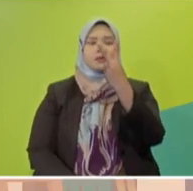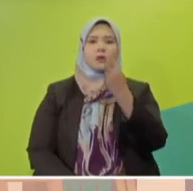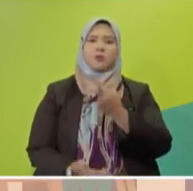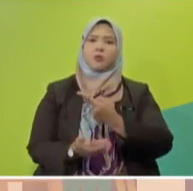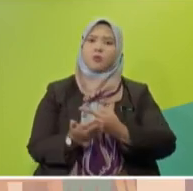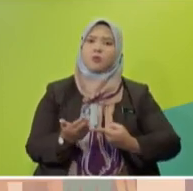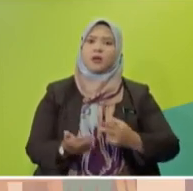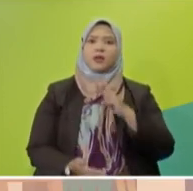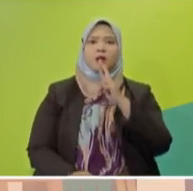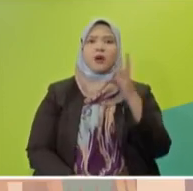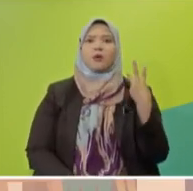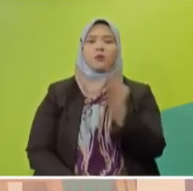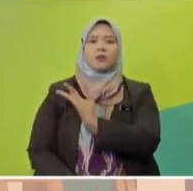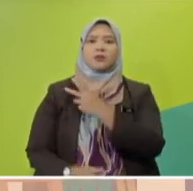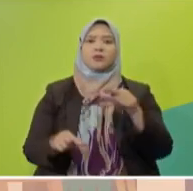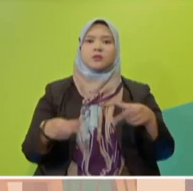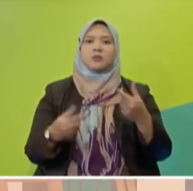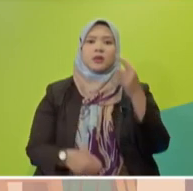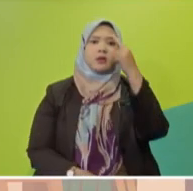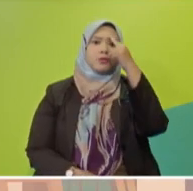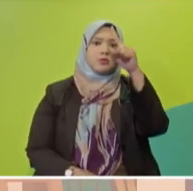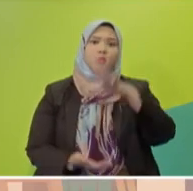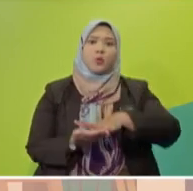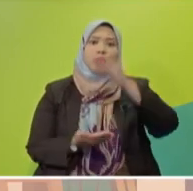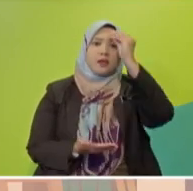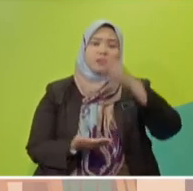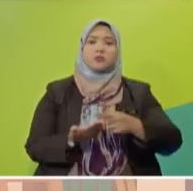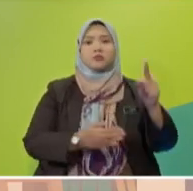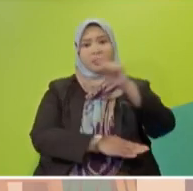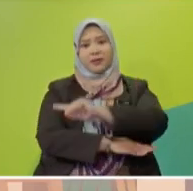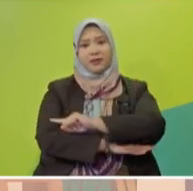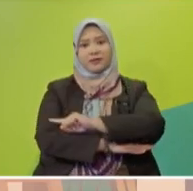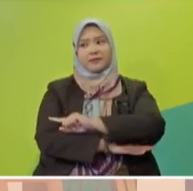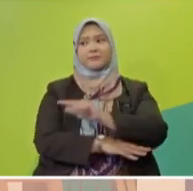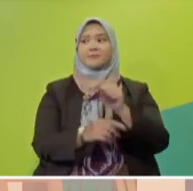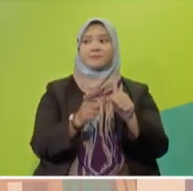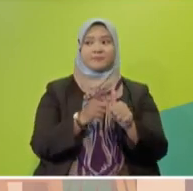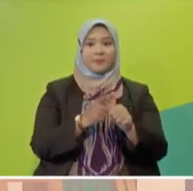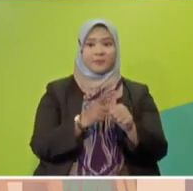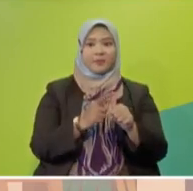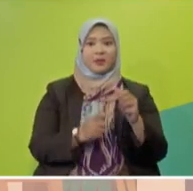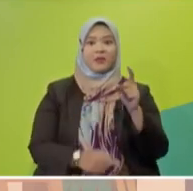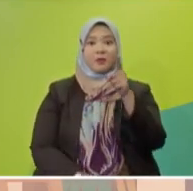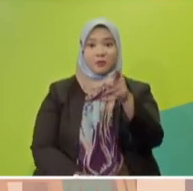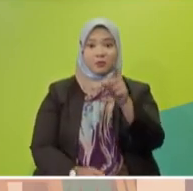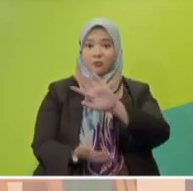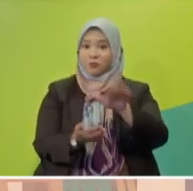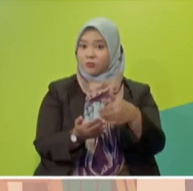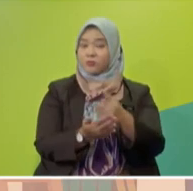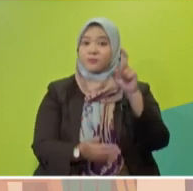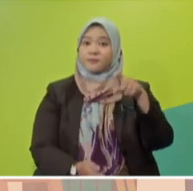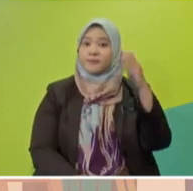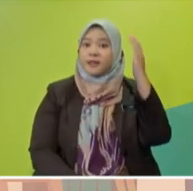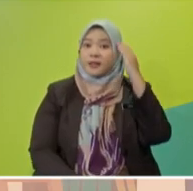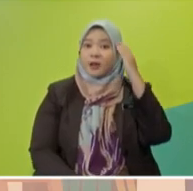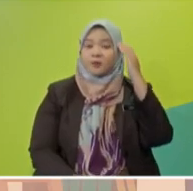names of animals correctly. The second objective would be blend the phonics and say out the animal names correctly.